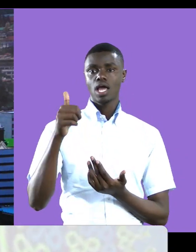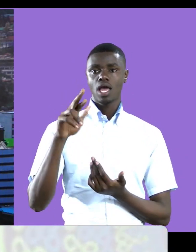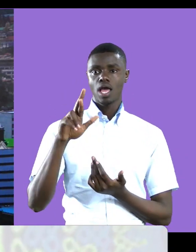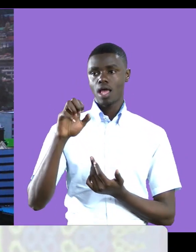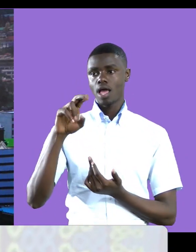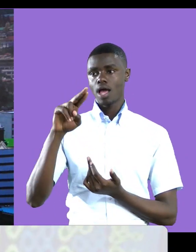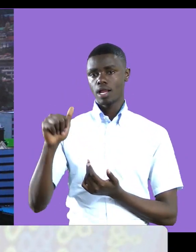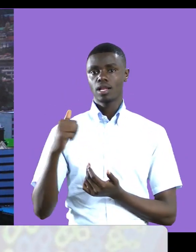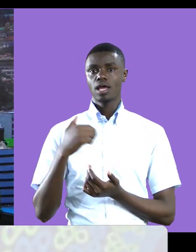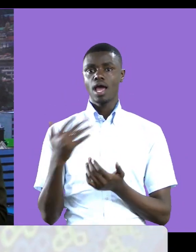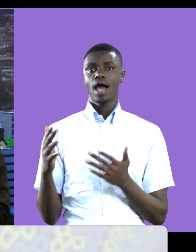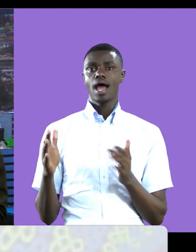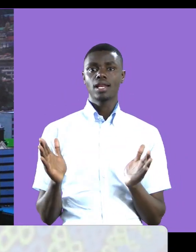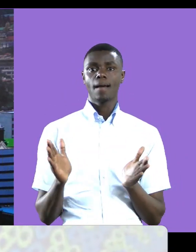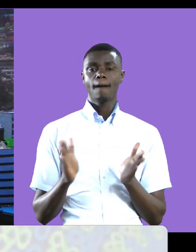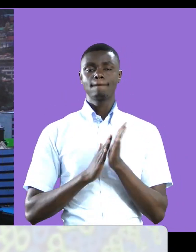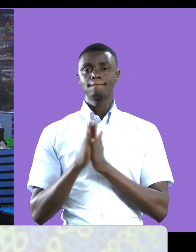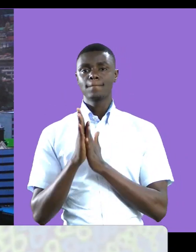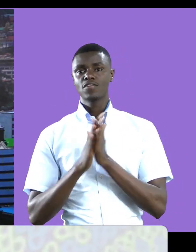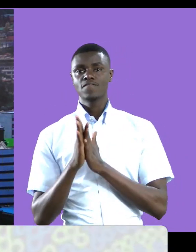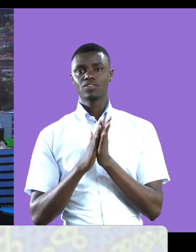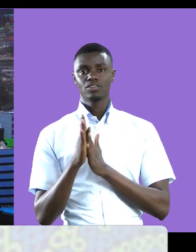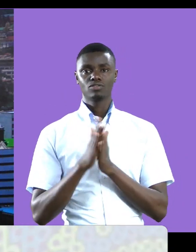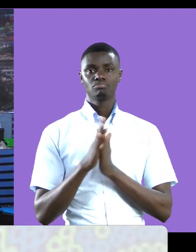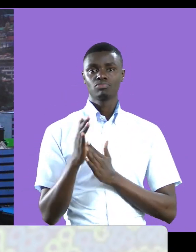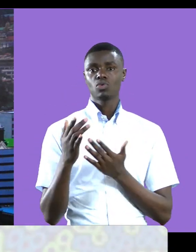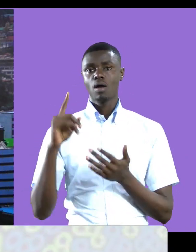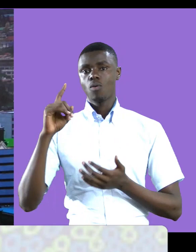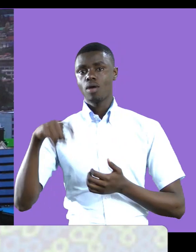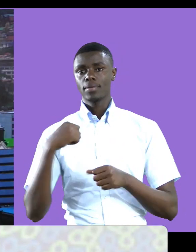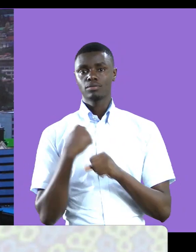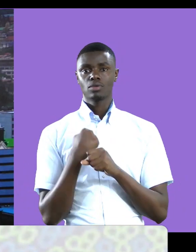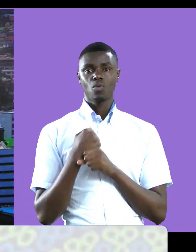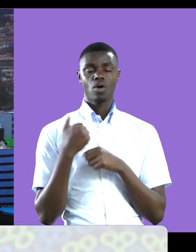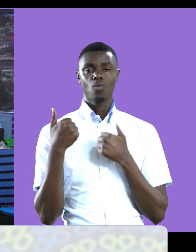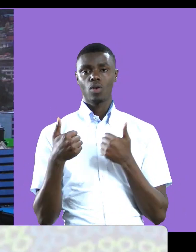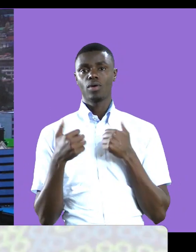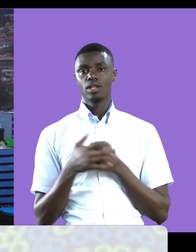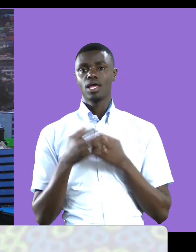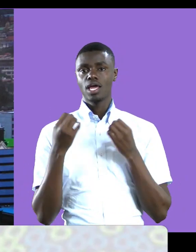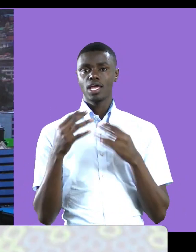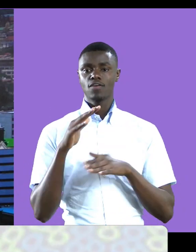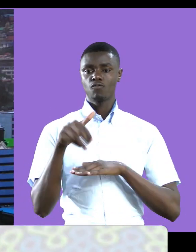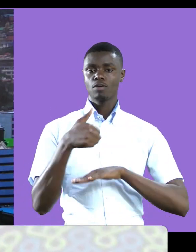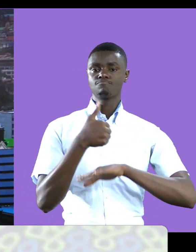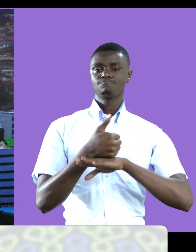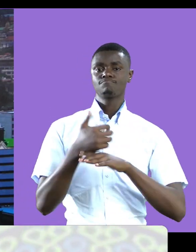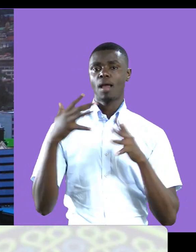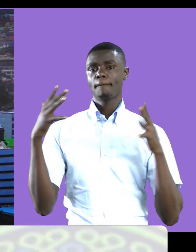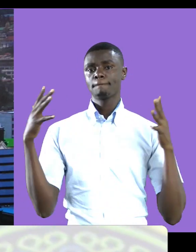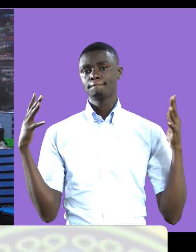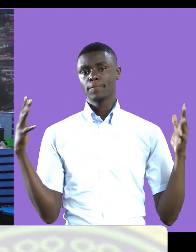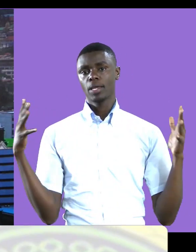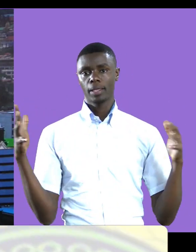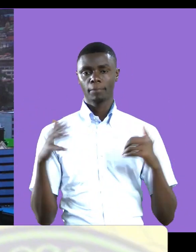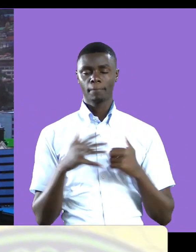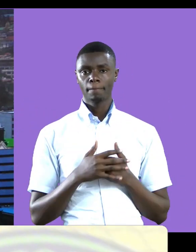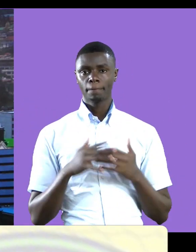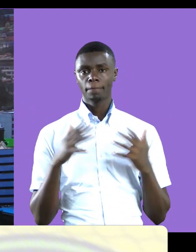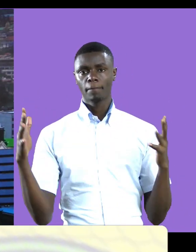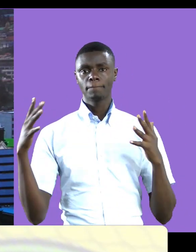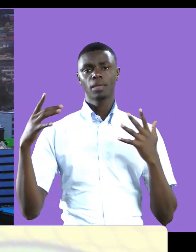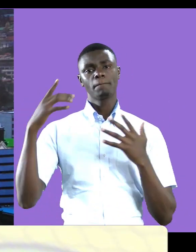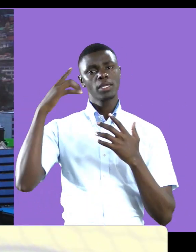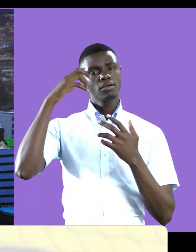Na motivation. Na motivation, lazima mtu wangu. Lazima mtu wangu. Please, if you're setting this big, tusemanga this ambition is